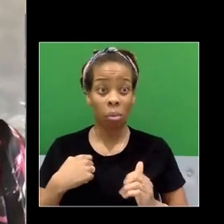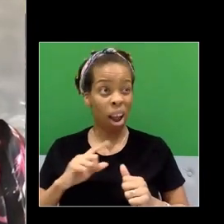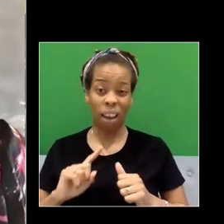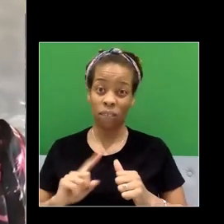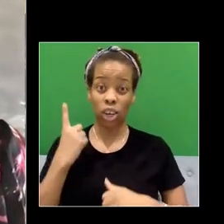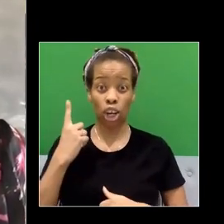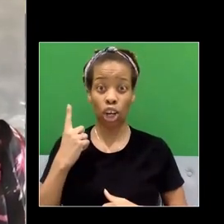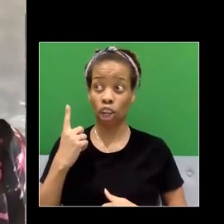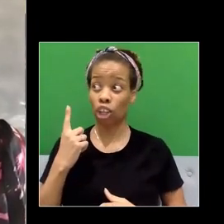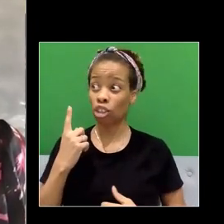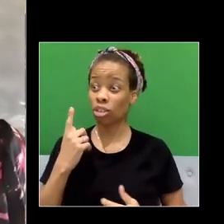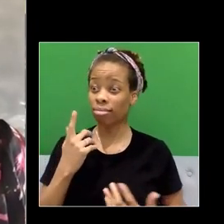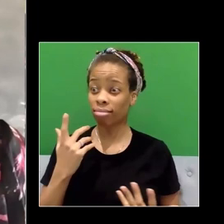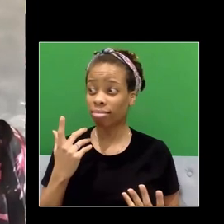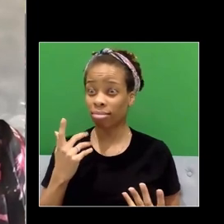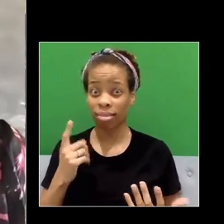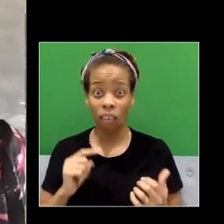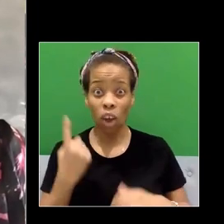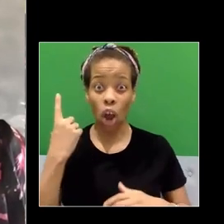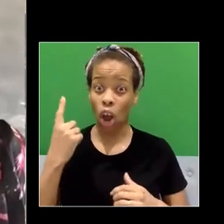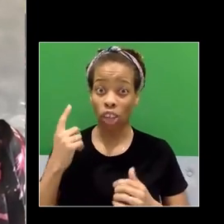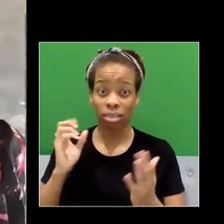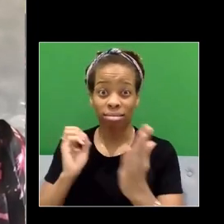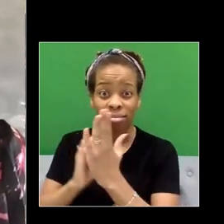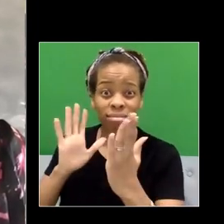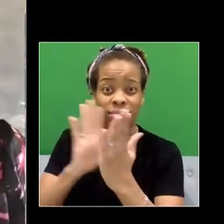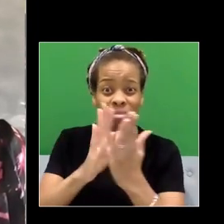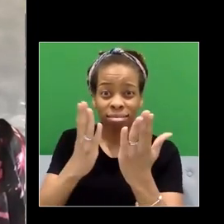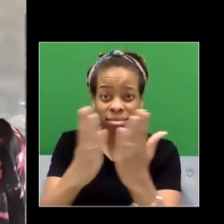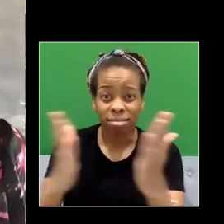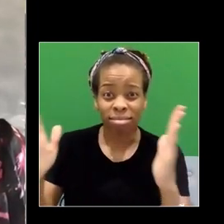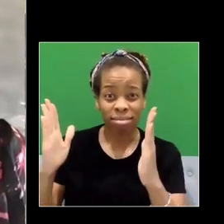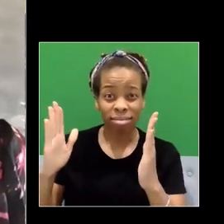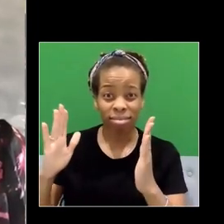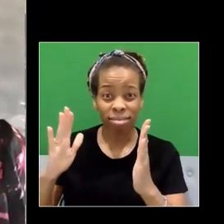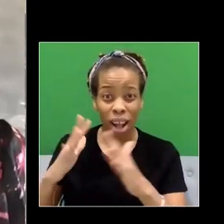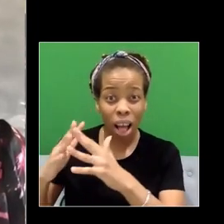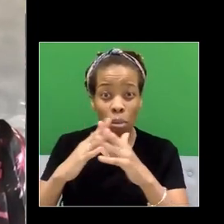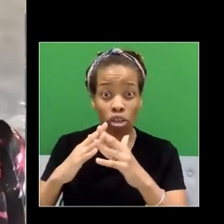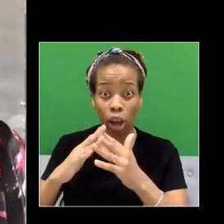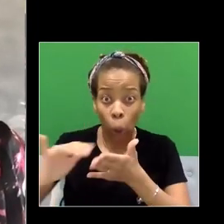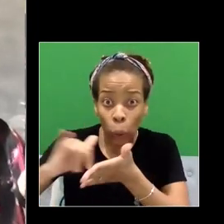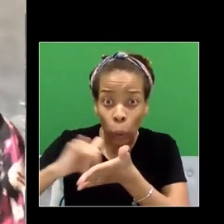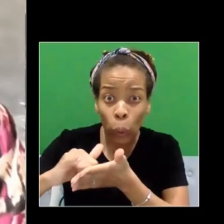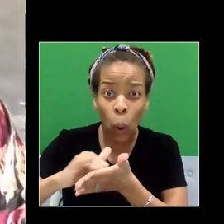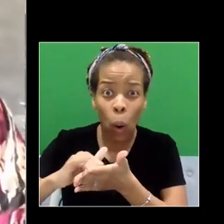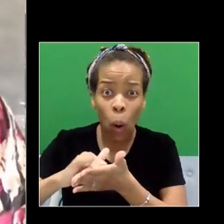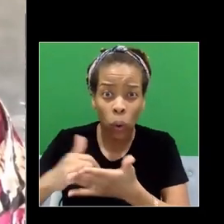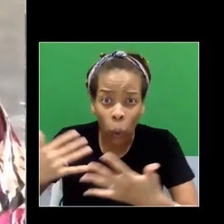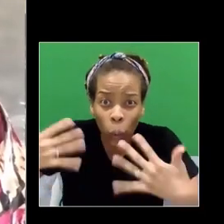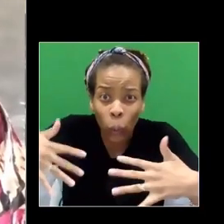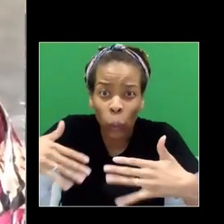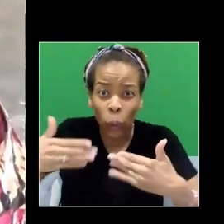my first any kind of museum show in the US, and certainly in New York. I mean, somewhere as incredible as the